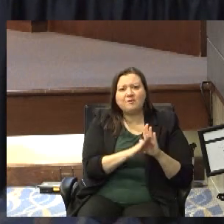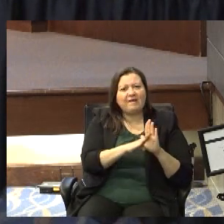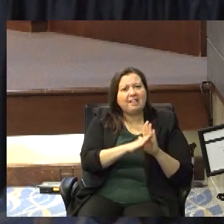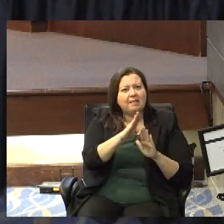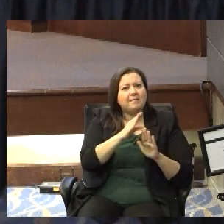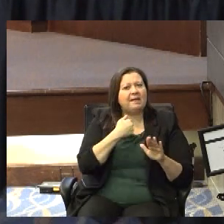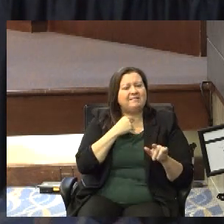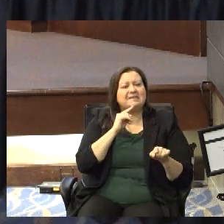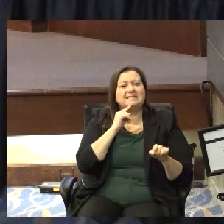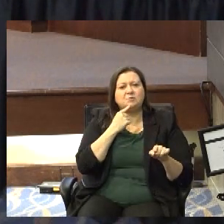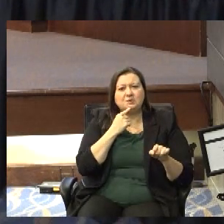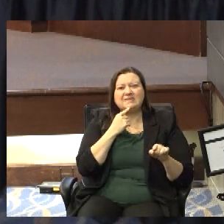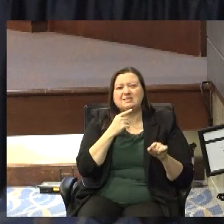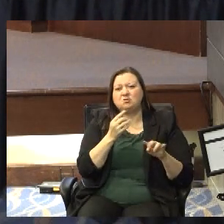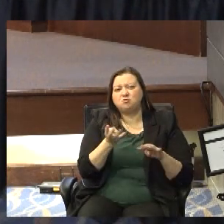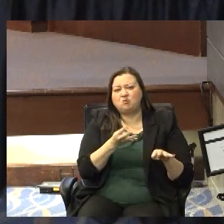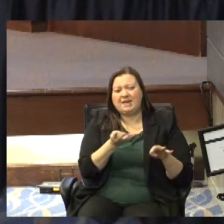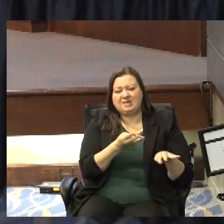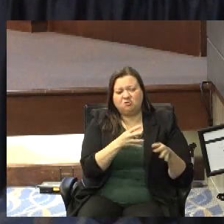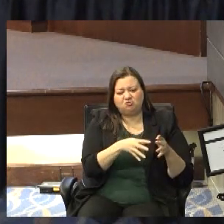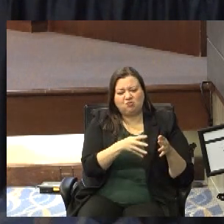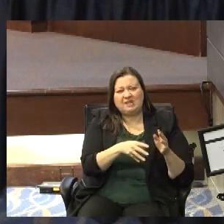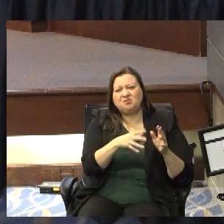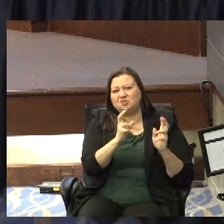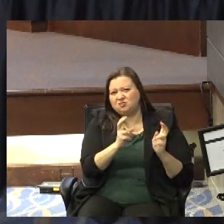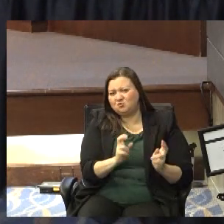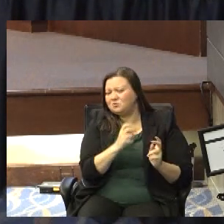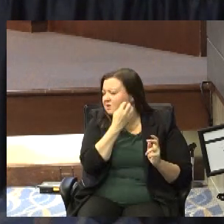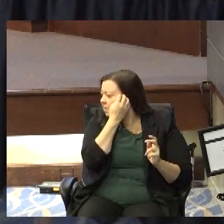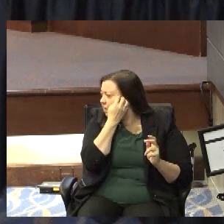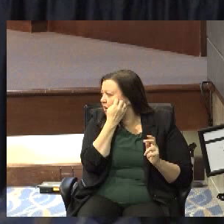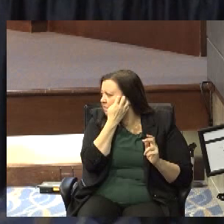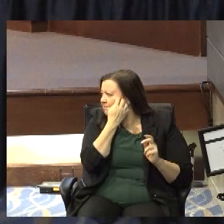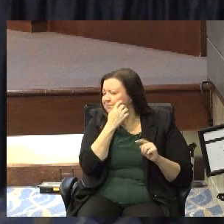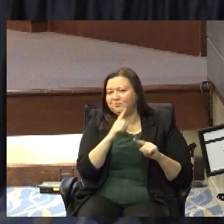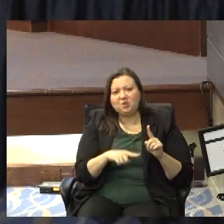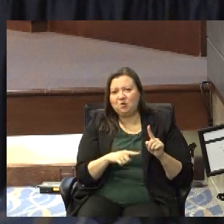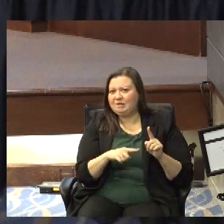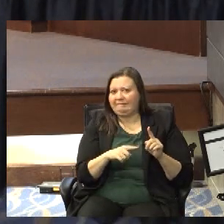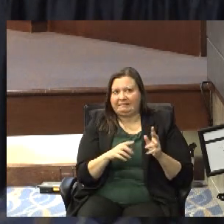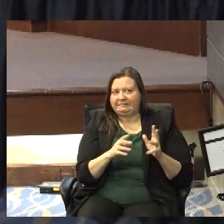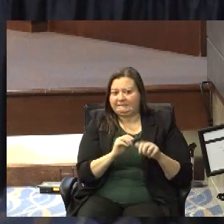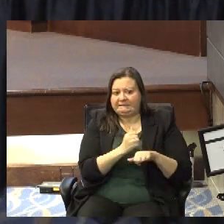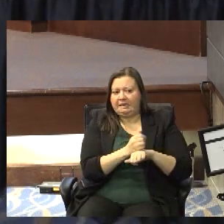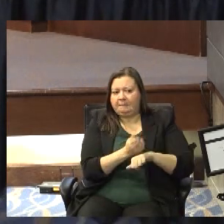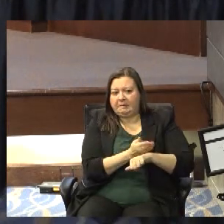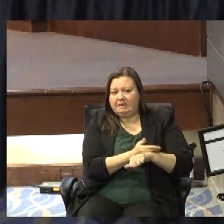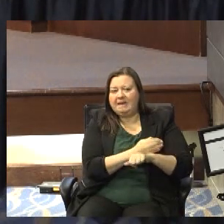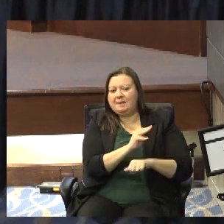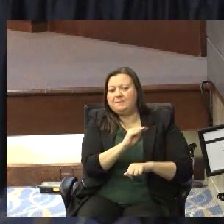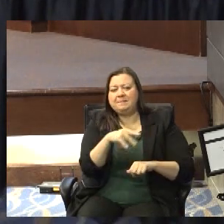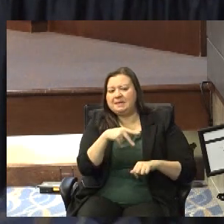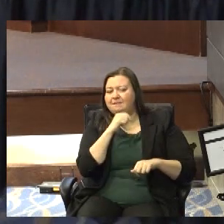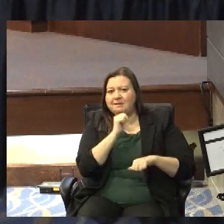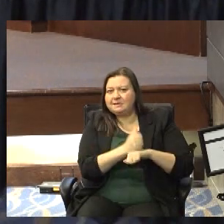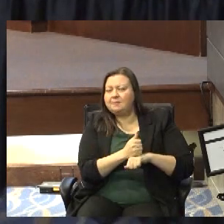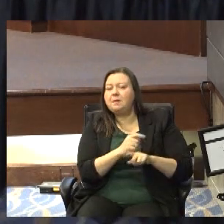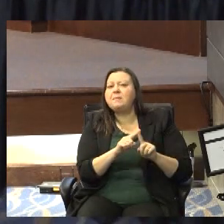and expensive drainage issues related to it, and they couldn't find a way to do it otherwise. So they did create an MMD, but this was back in